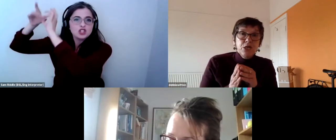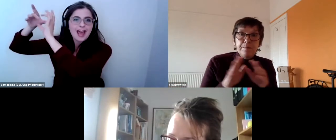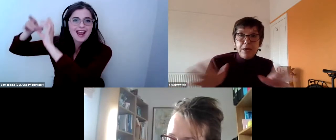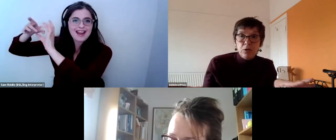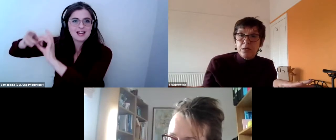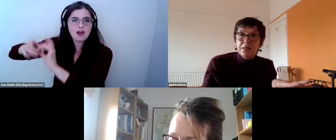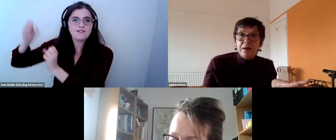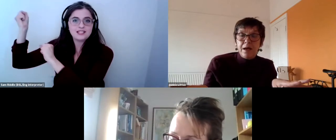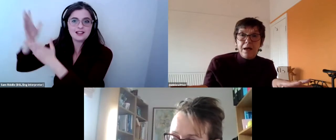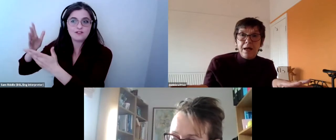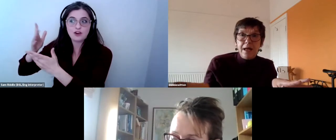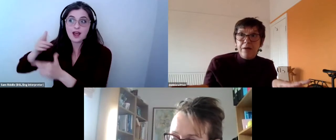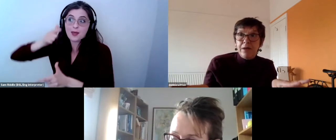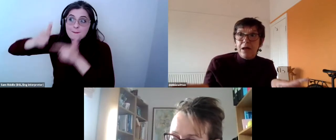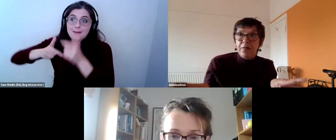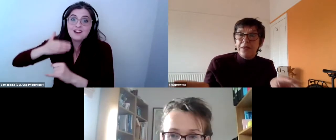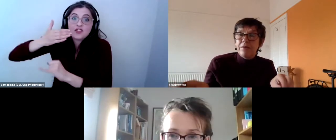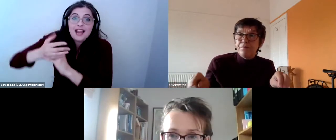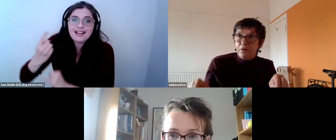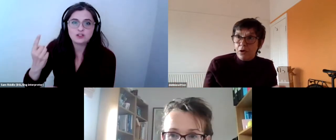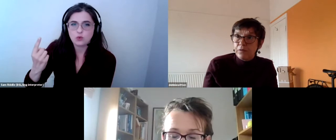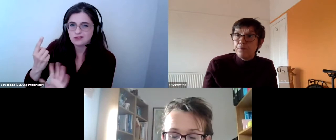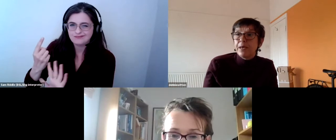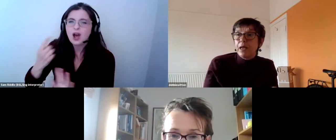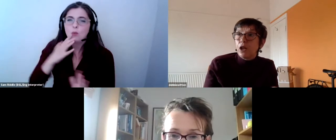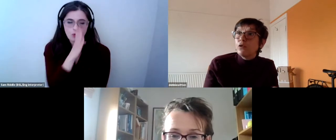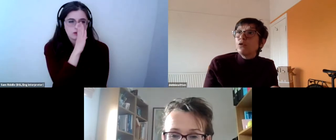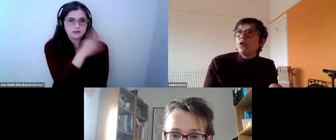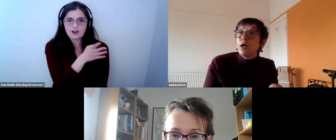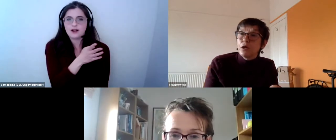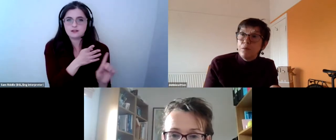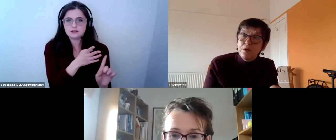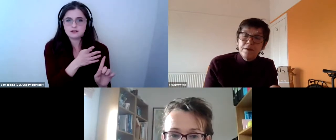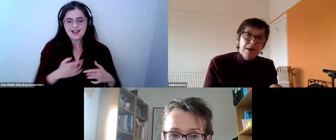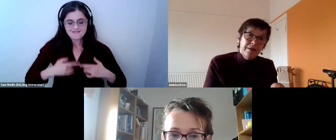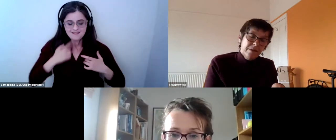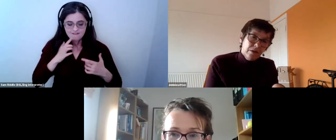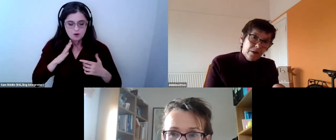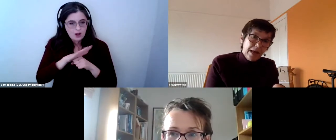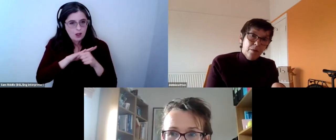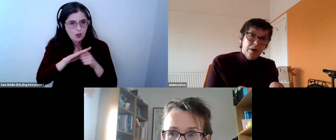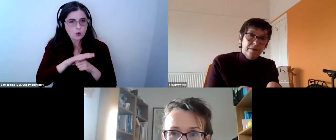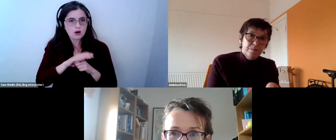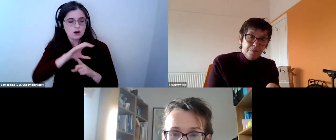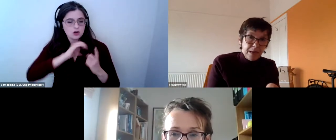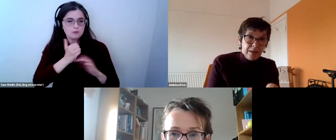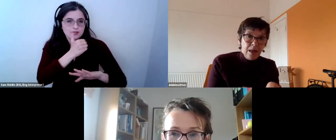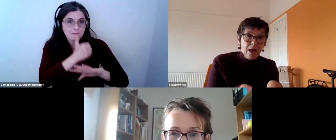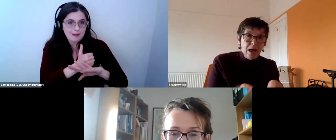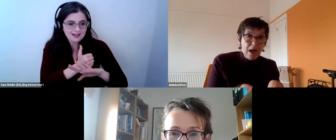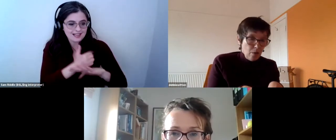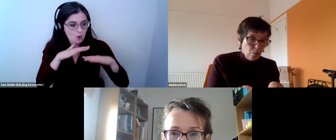of reaching beyond our area, I think for us, being local and community-based and our networks has